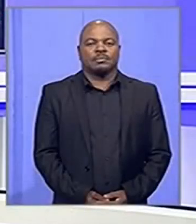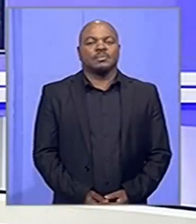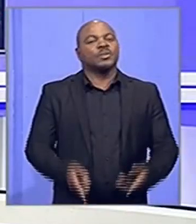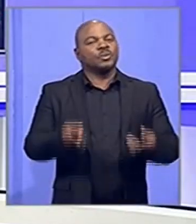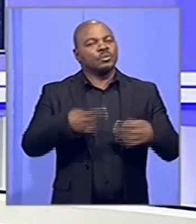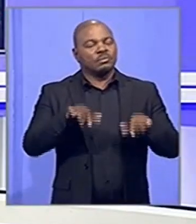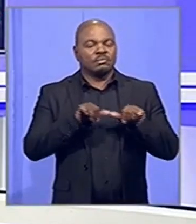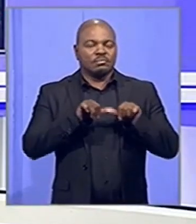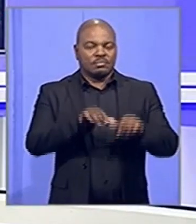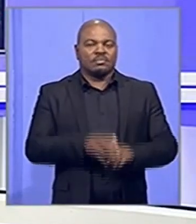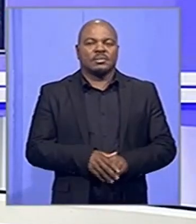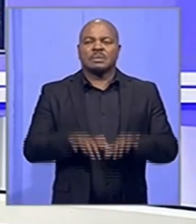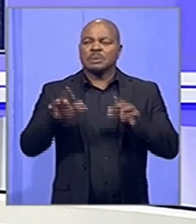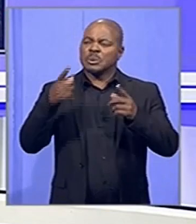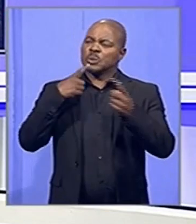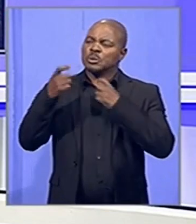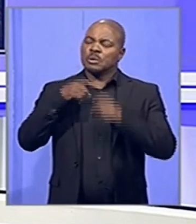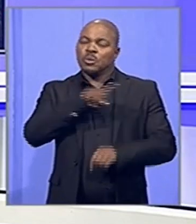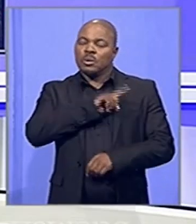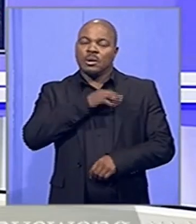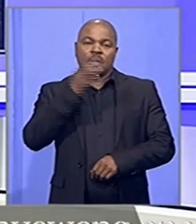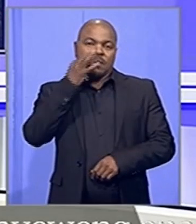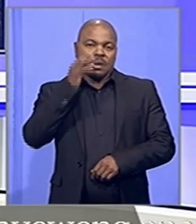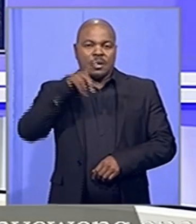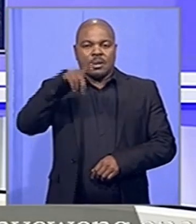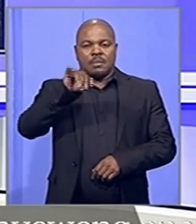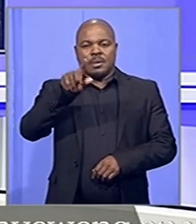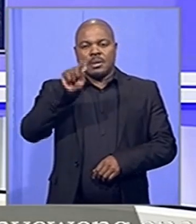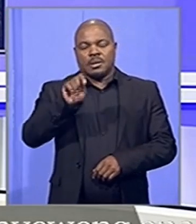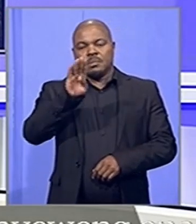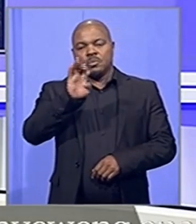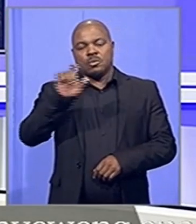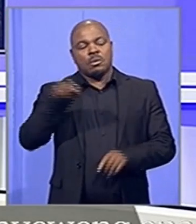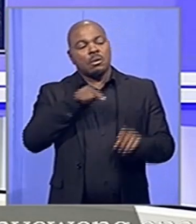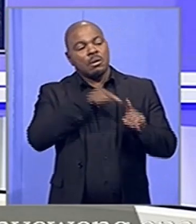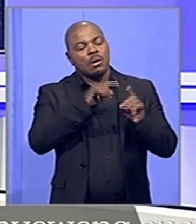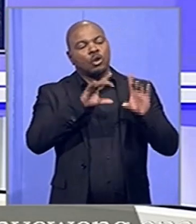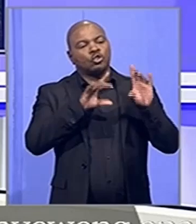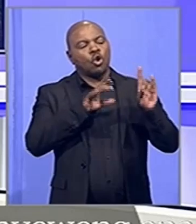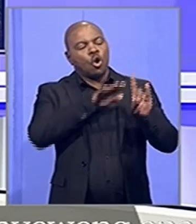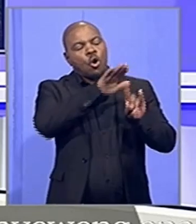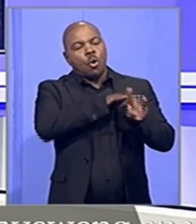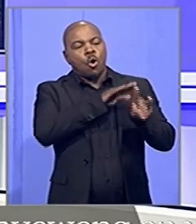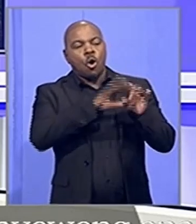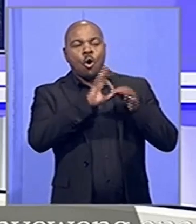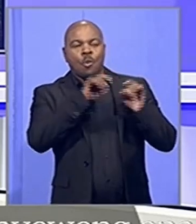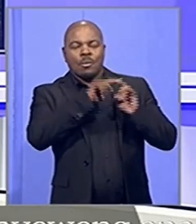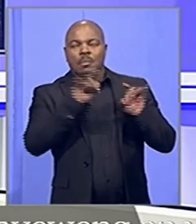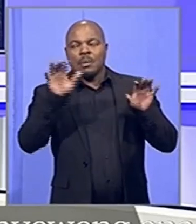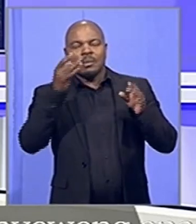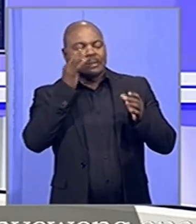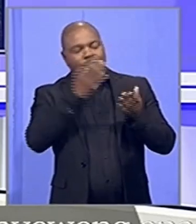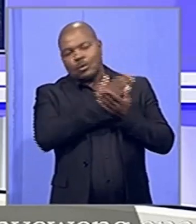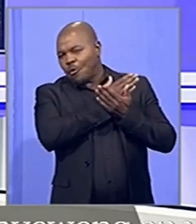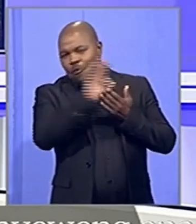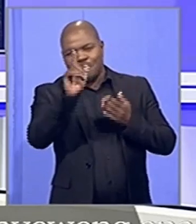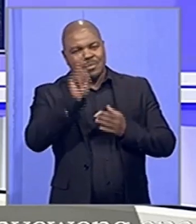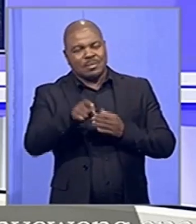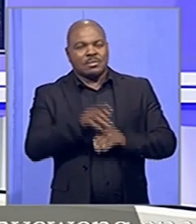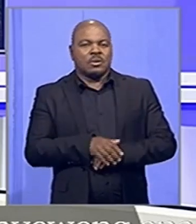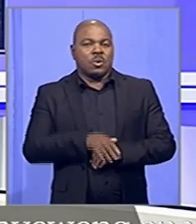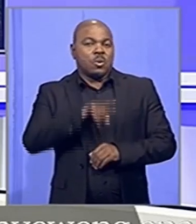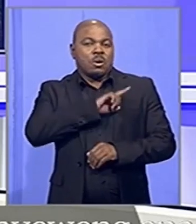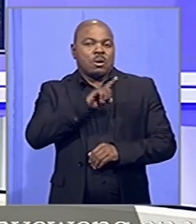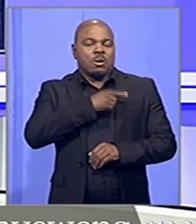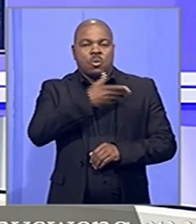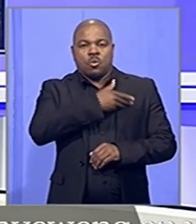Ratela pele boipiletso ba utloswa di-pitbull tseo e leng diphoofolo tsa lapeng ho bontse bontlafala. Sena ke ka morao re mosadi ya